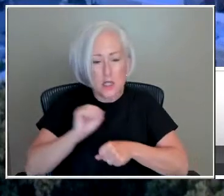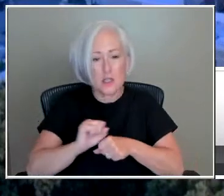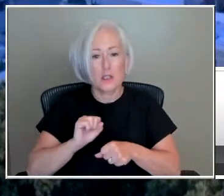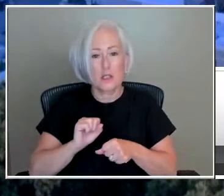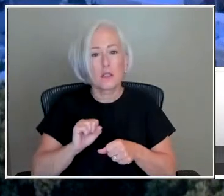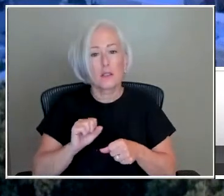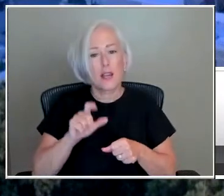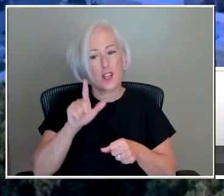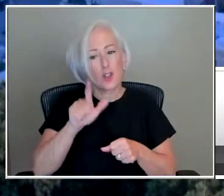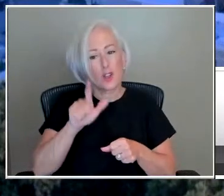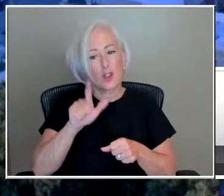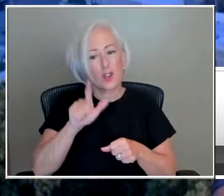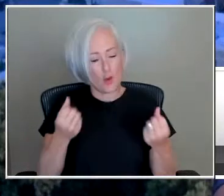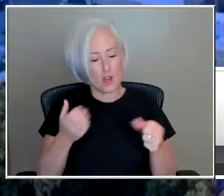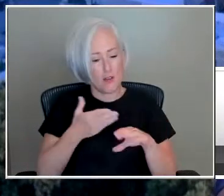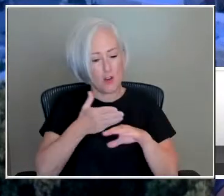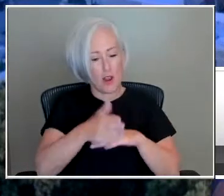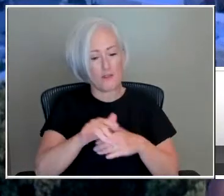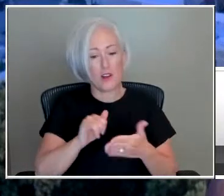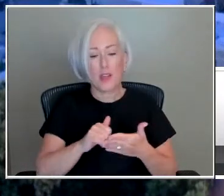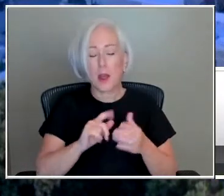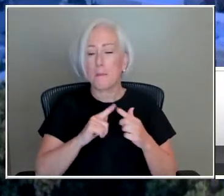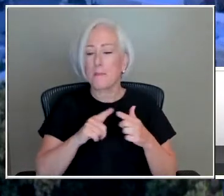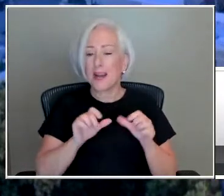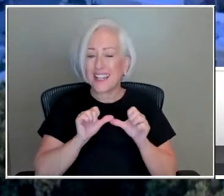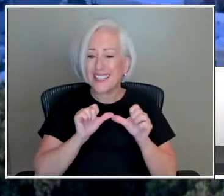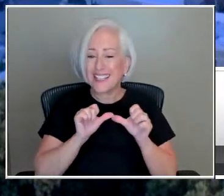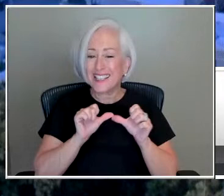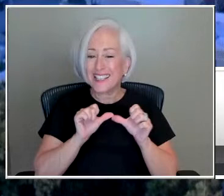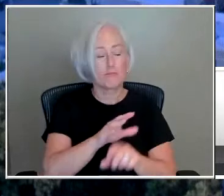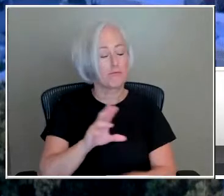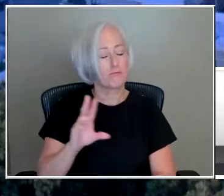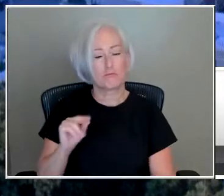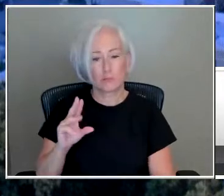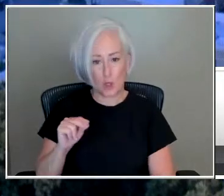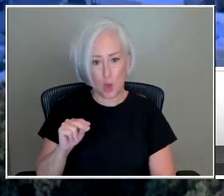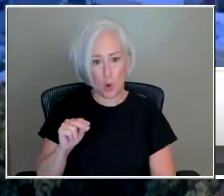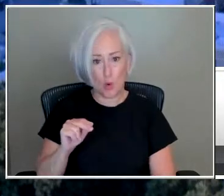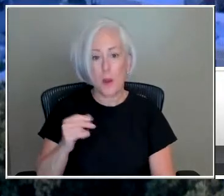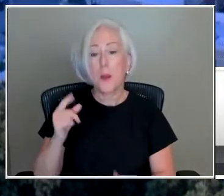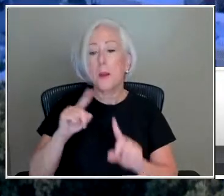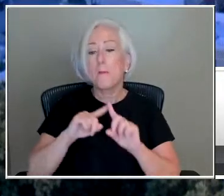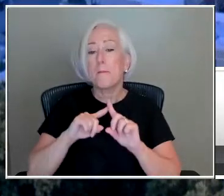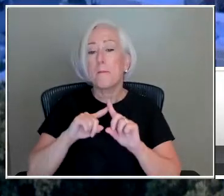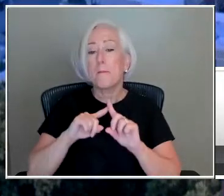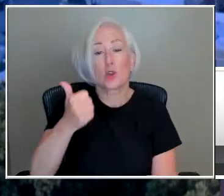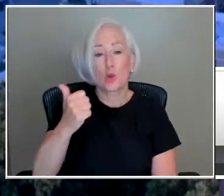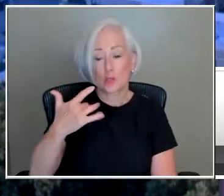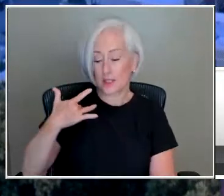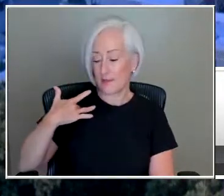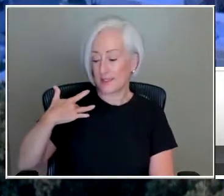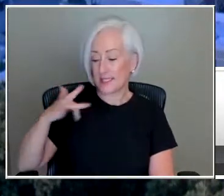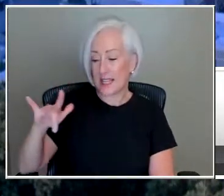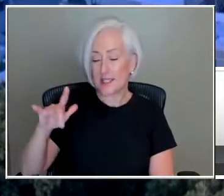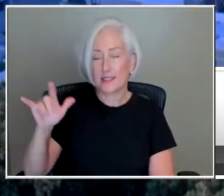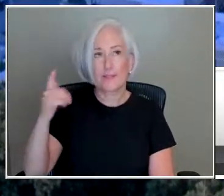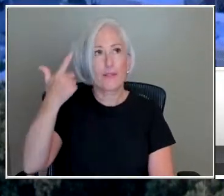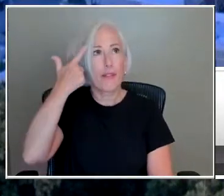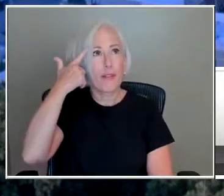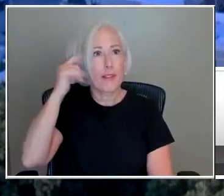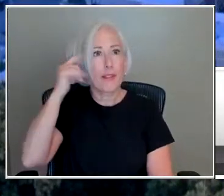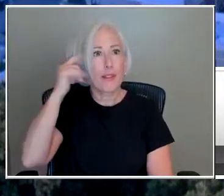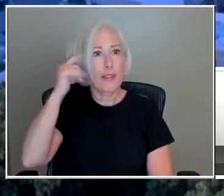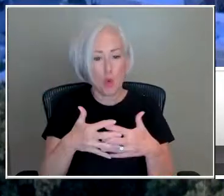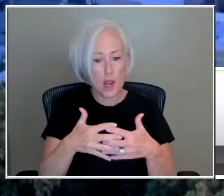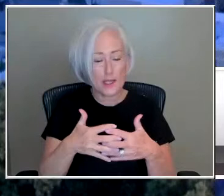But there's no lasting effects. If you're an unusually sensitive group, if you are pregnant, if you have